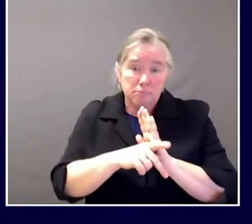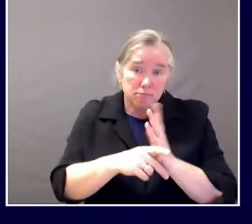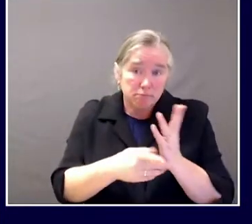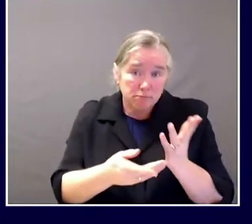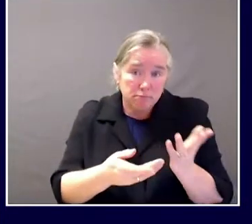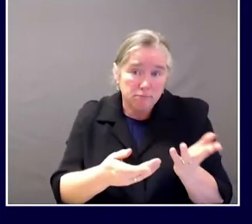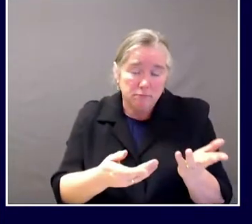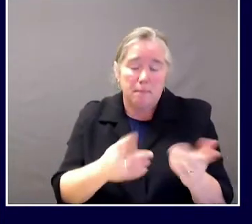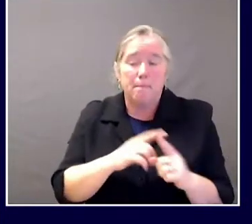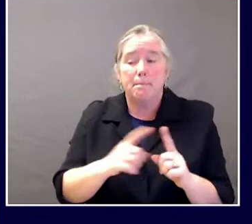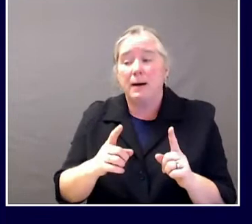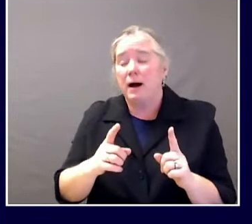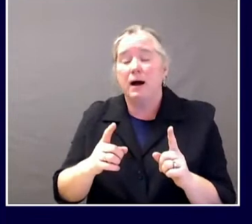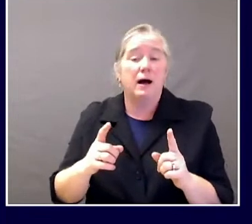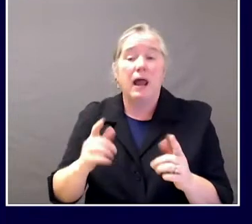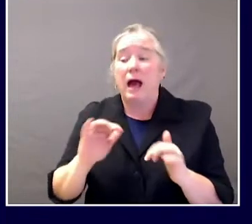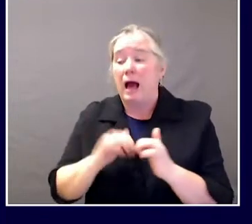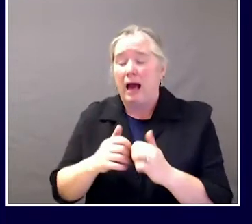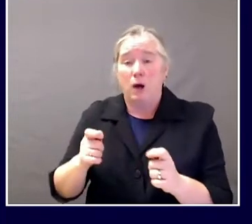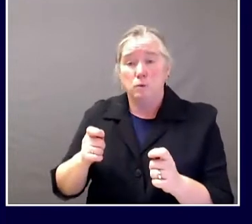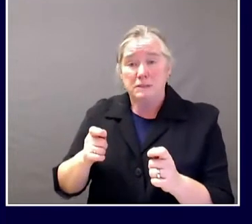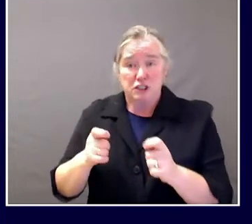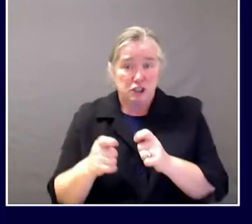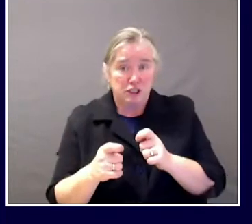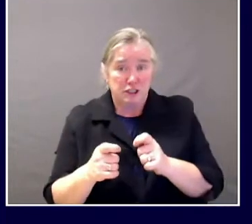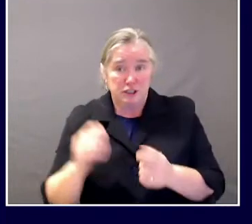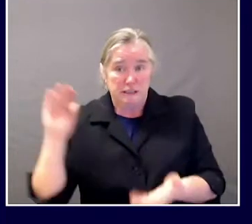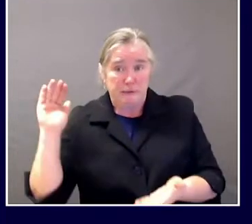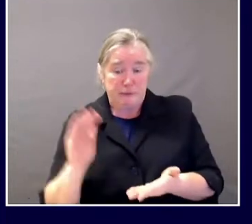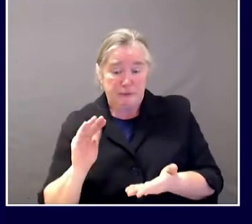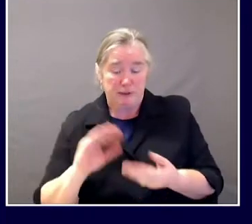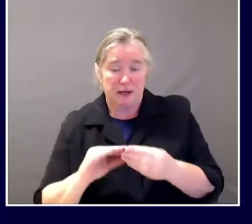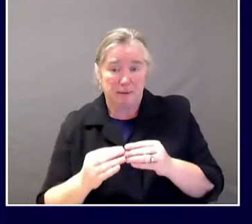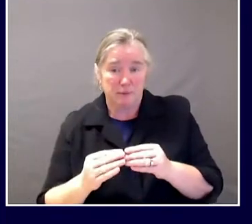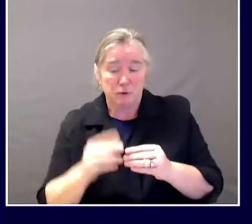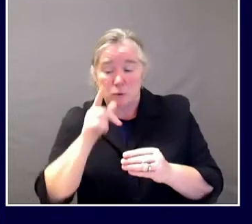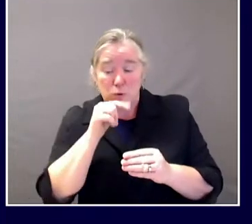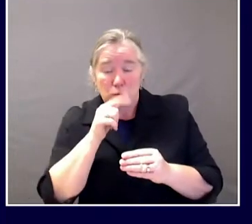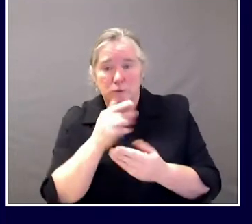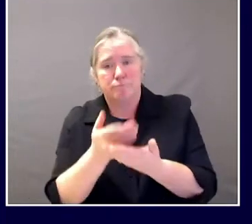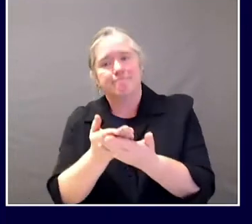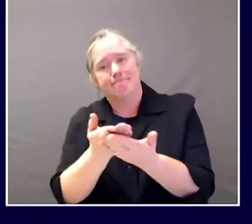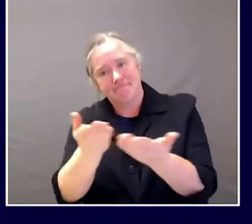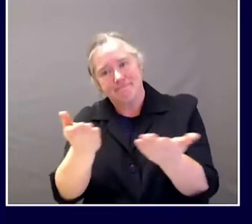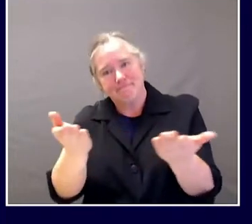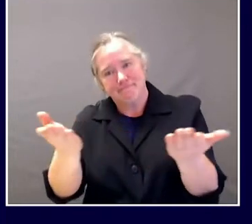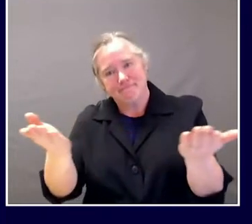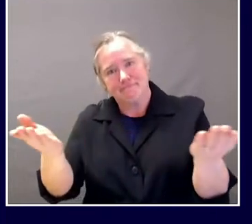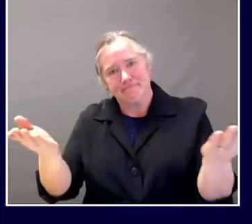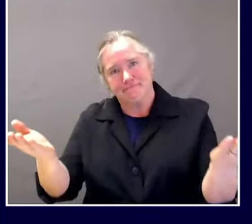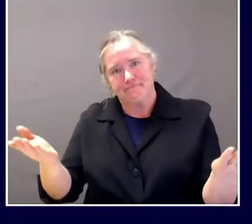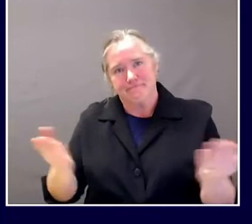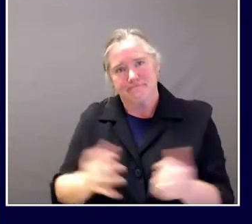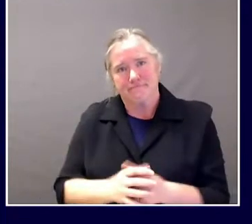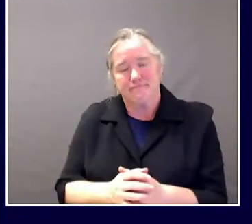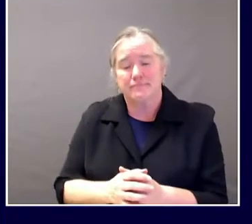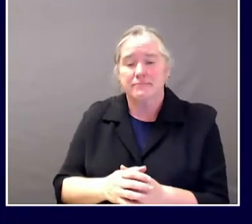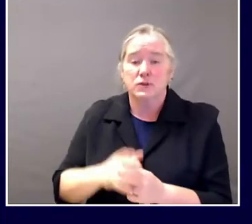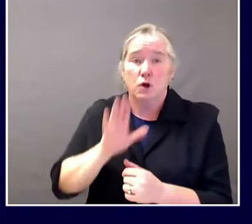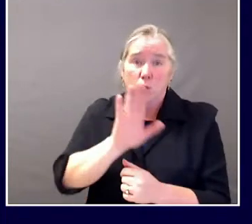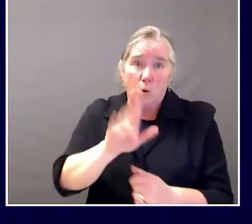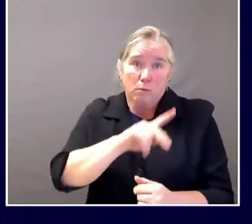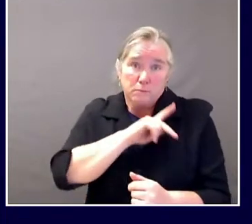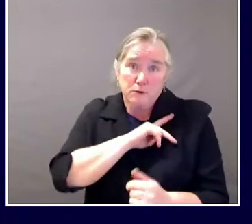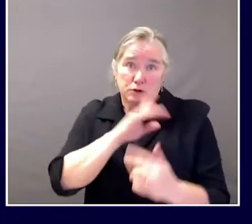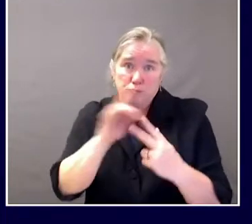impact in turning the tide on the outbreak and the epidemic stands with each and every one of you. The personal choices that